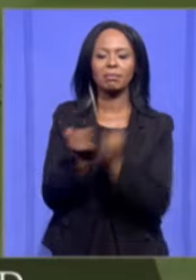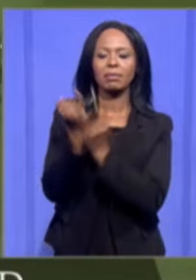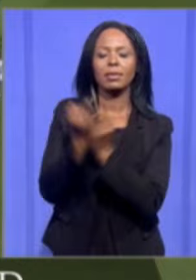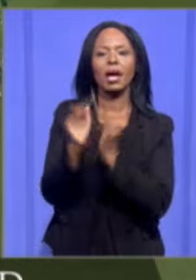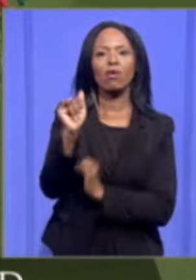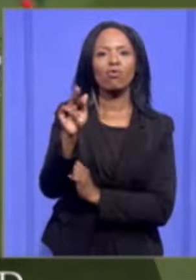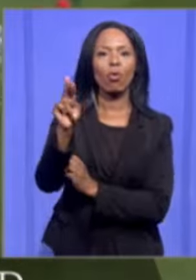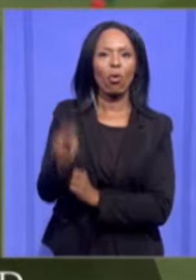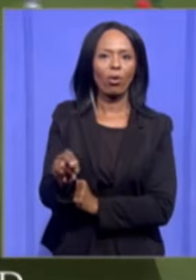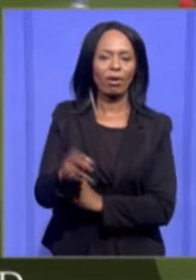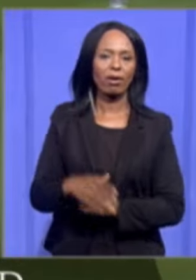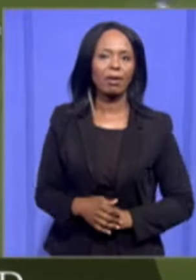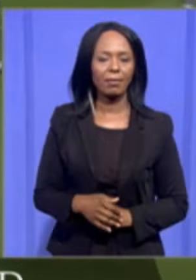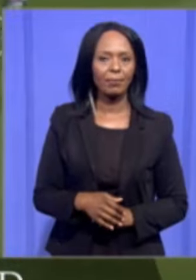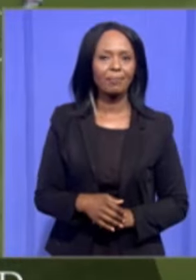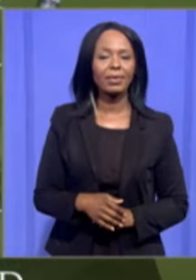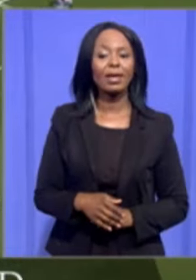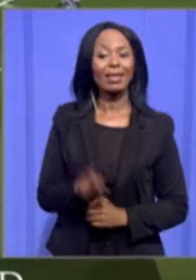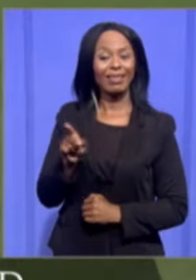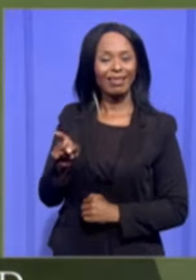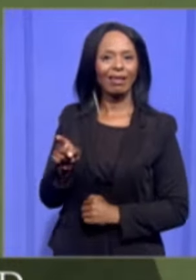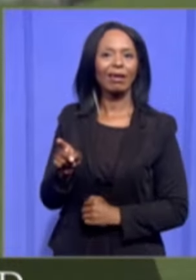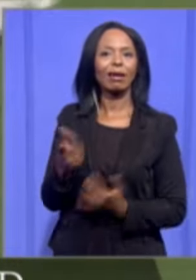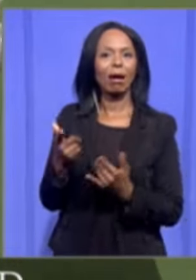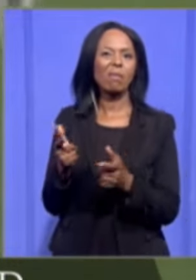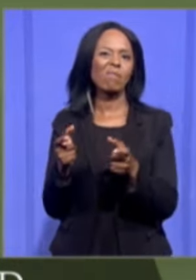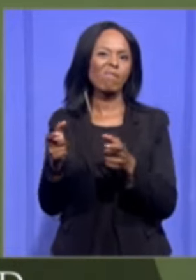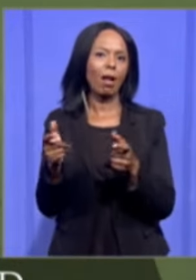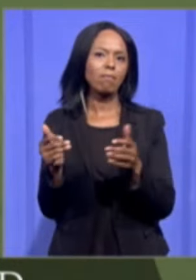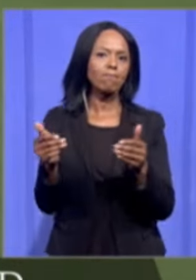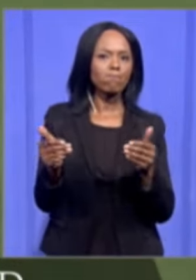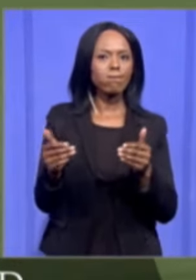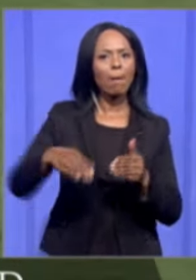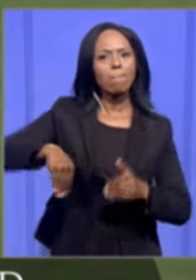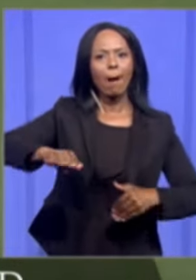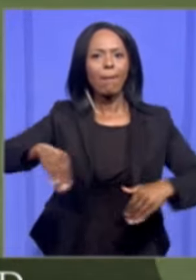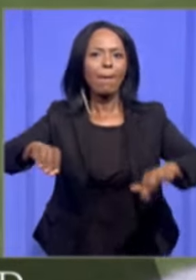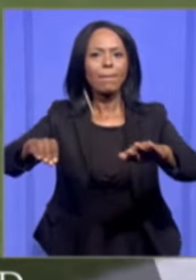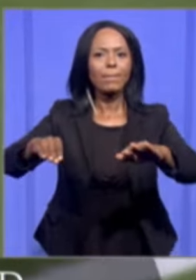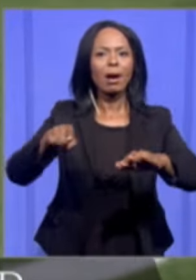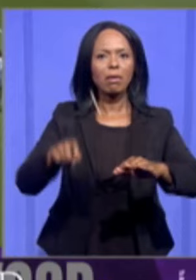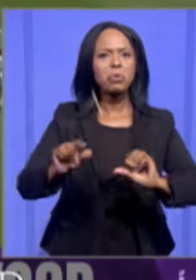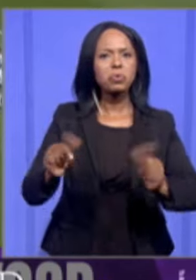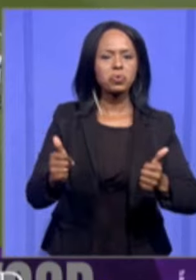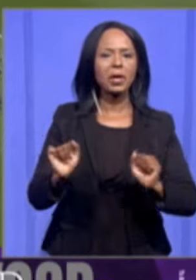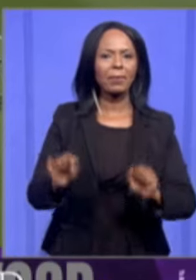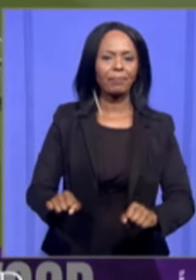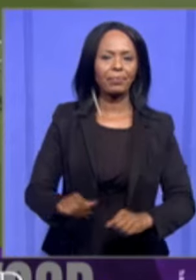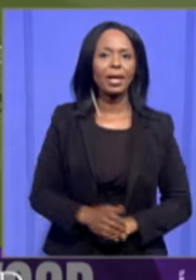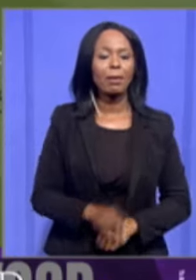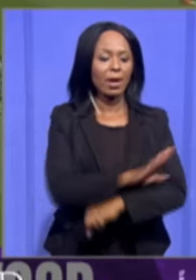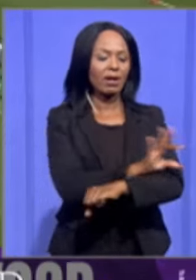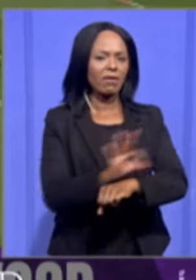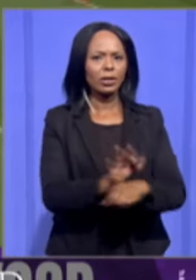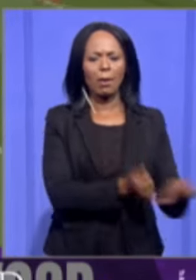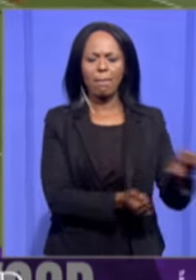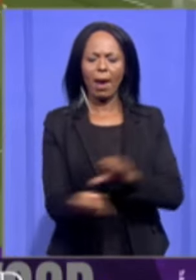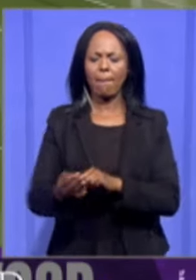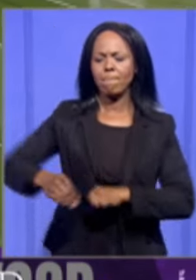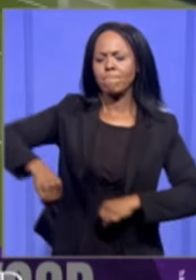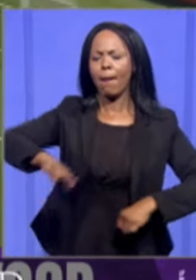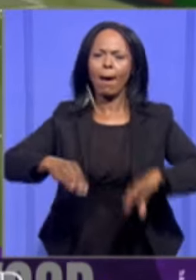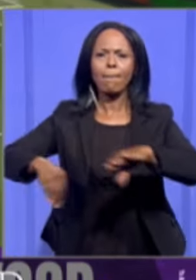AFCON. Mauritania ke yona eo e bego e laola metsotso ya mathomo ya papadi. Burkina Faso e ile ya boa ka maatla